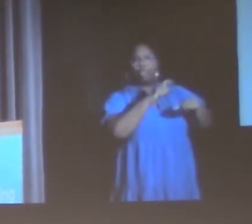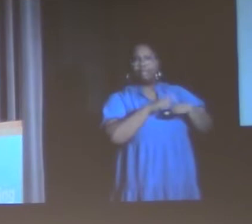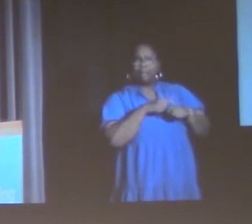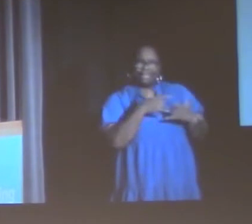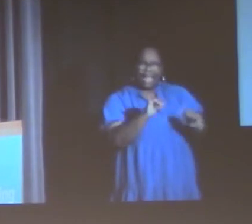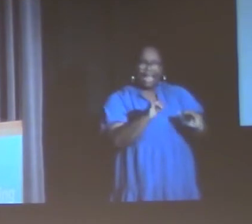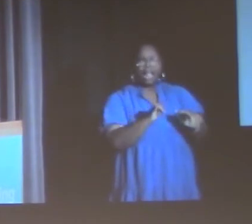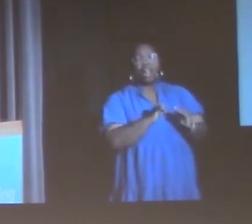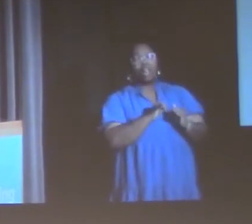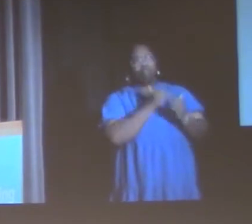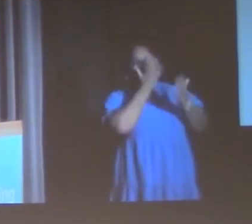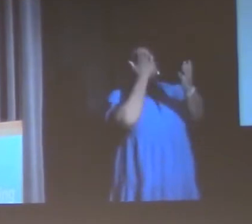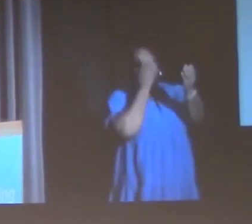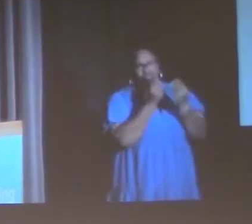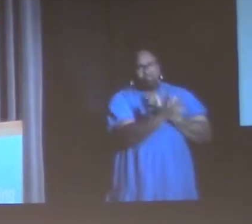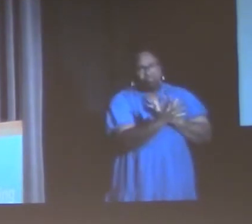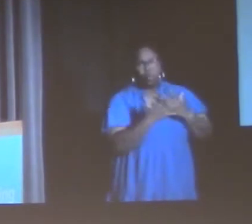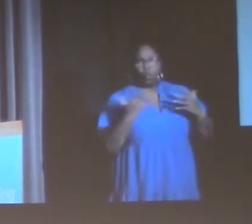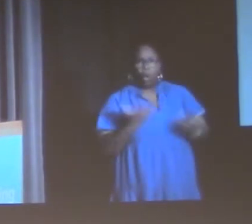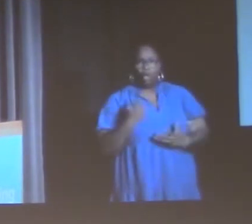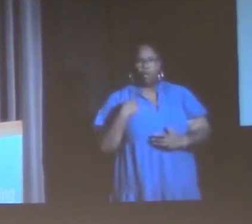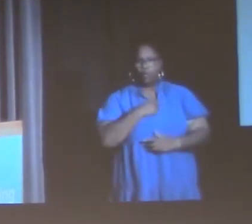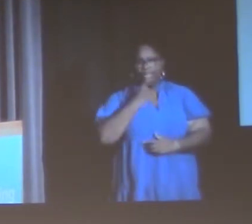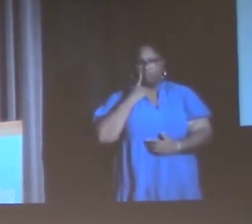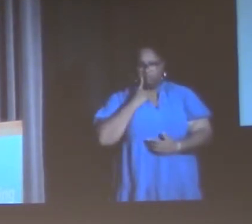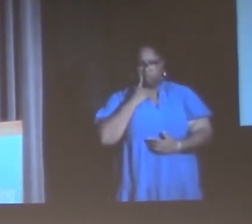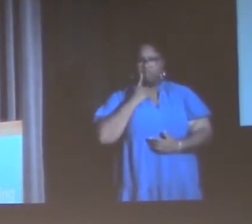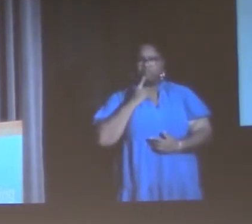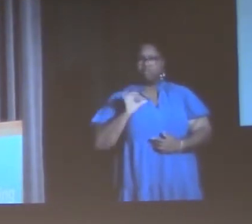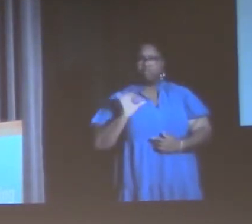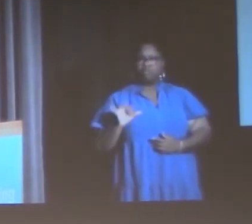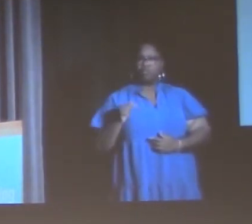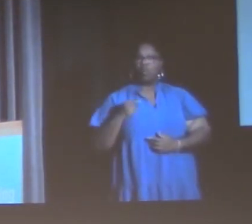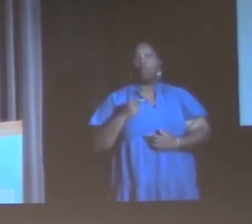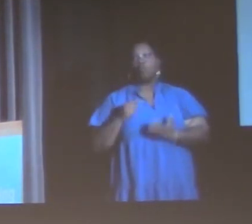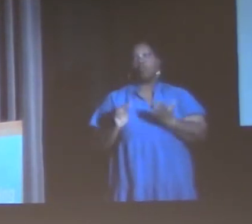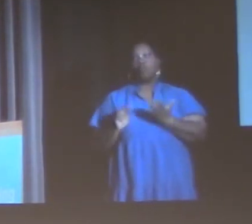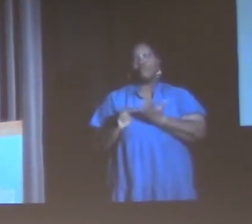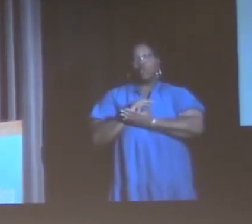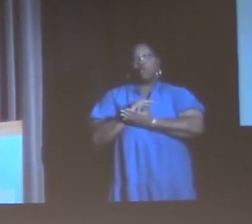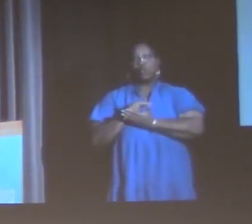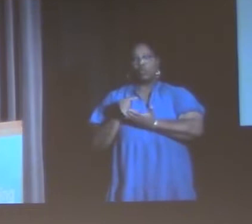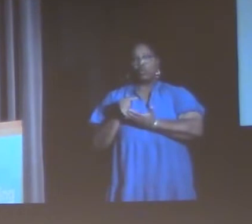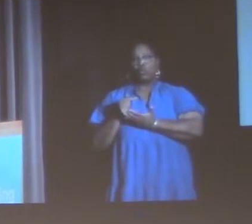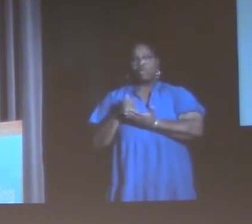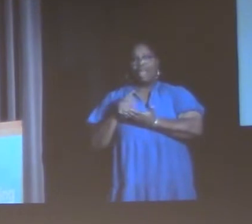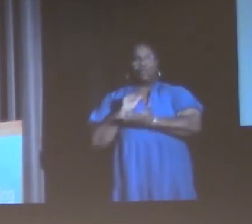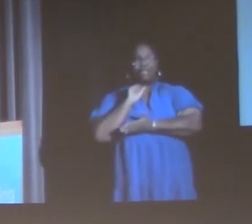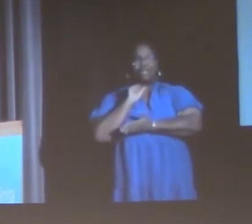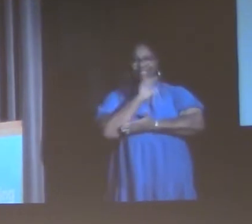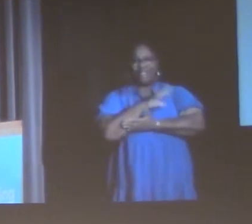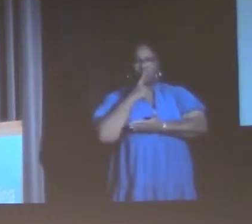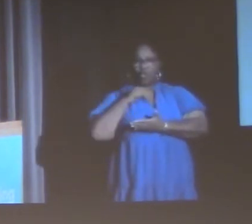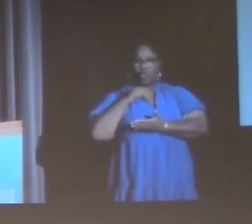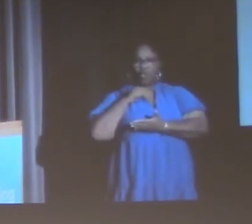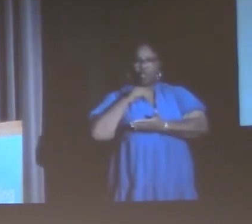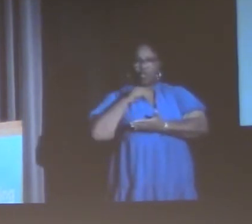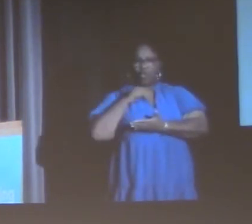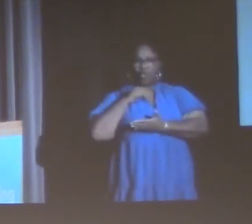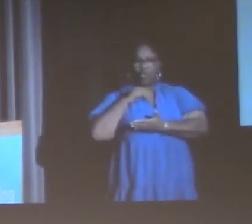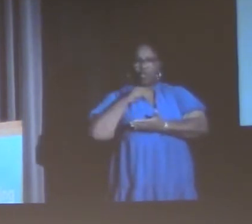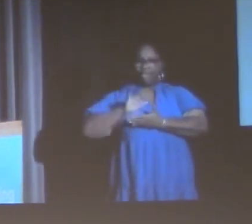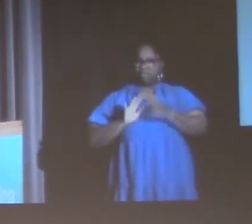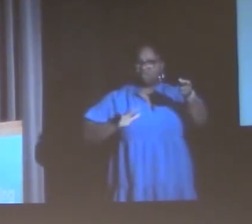other like that we see. And so like, I have to send him reviews of the film for this film that he hasn't been able to see